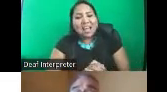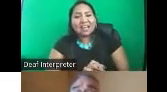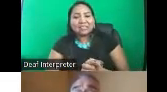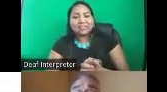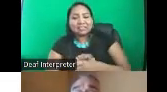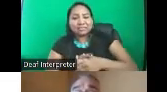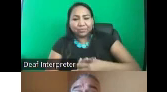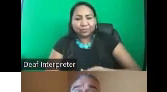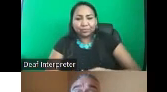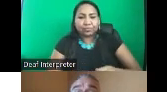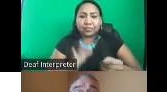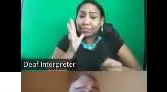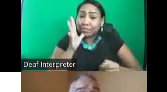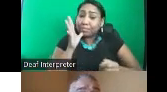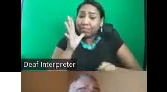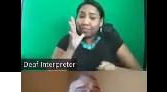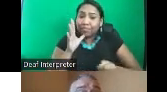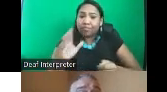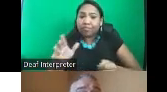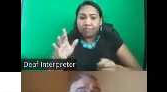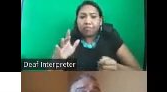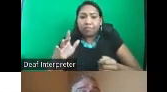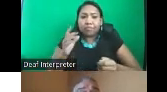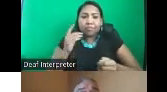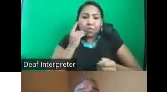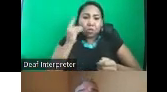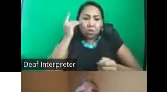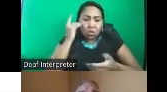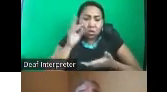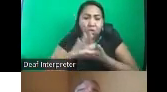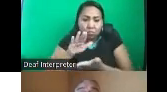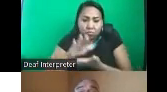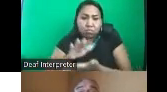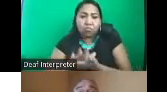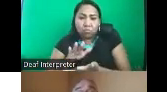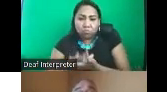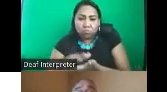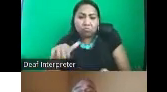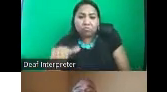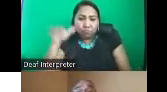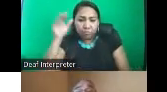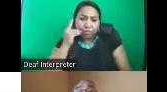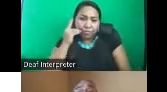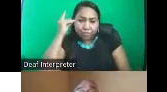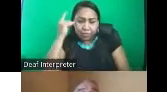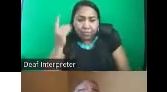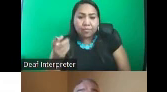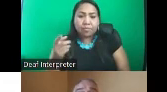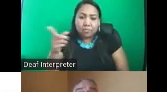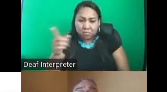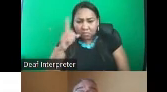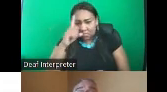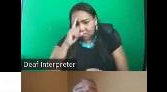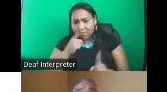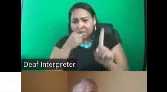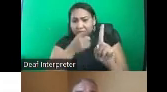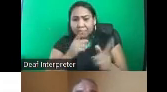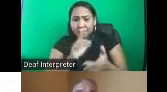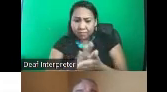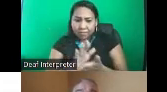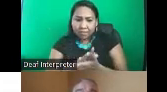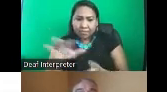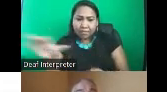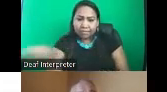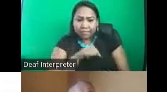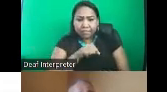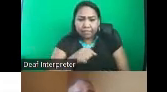school. So these boarding schools were designed to eliminate our culture and turn us into